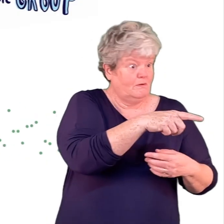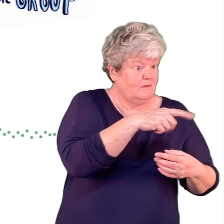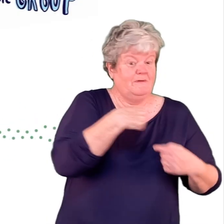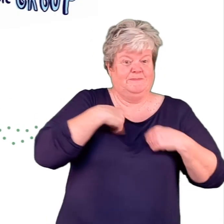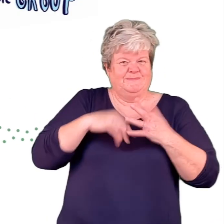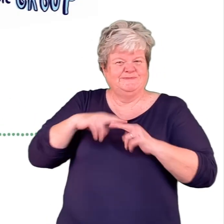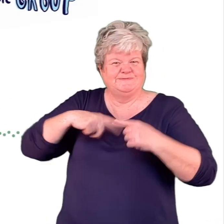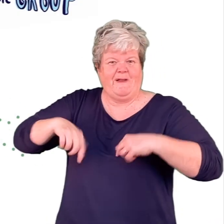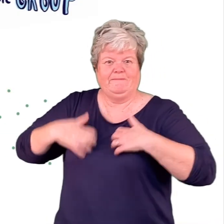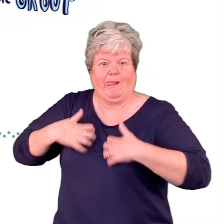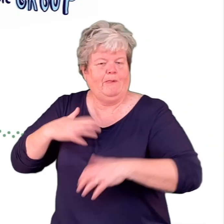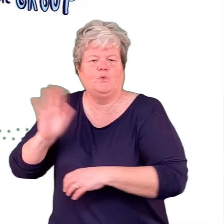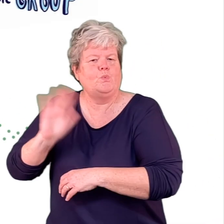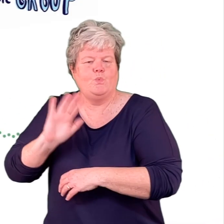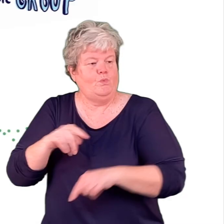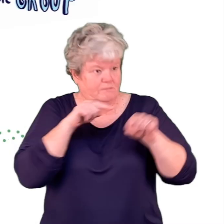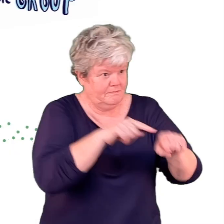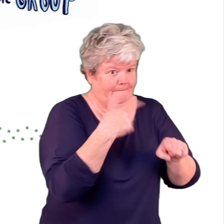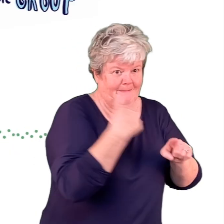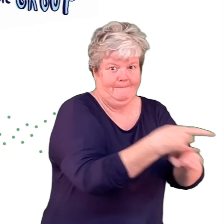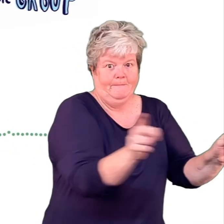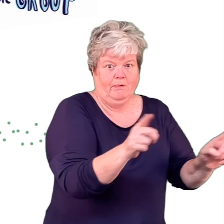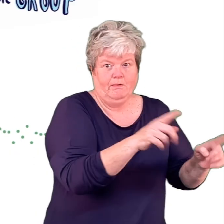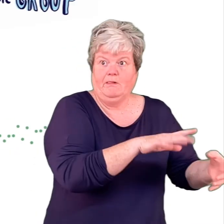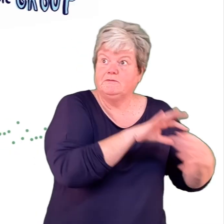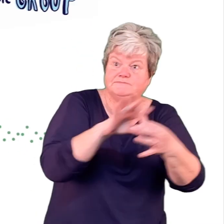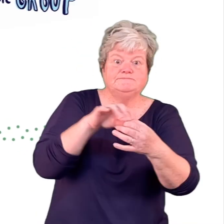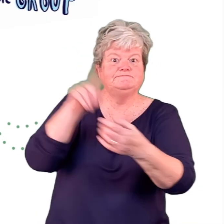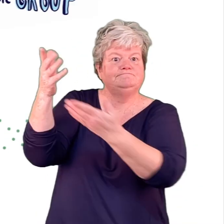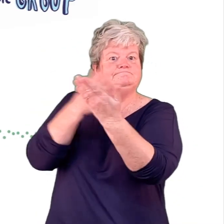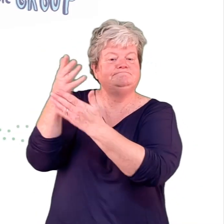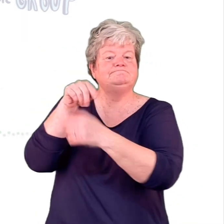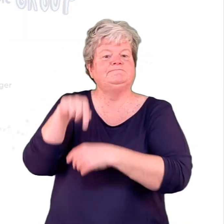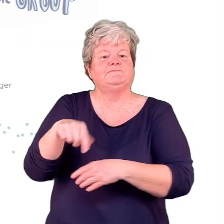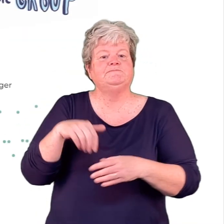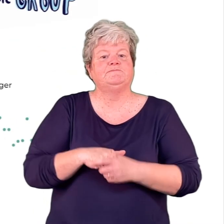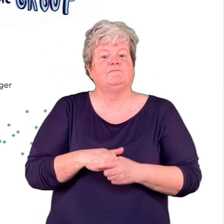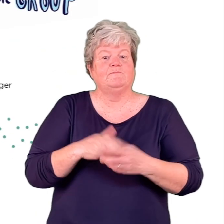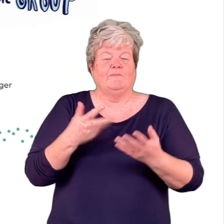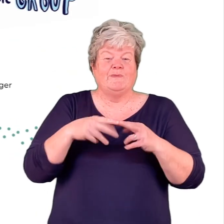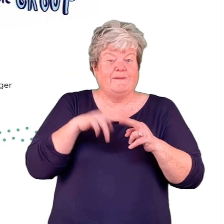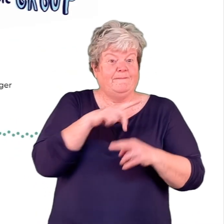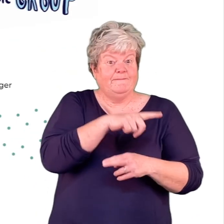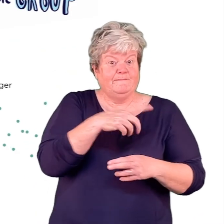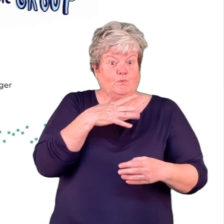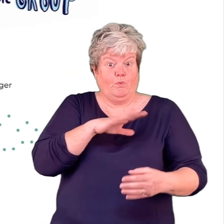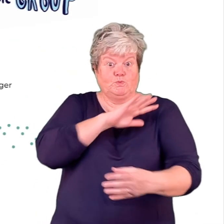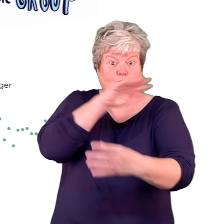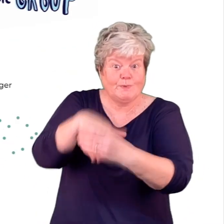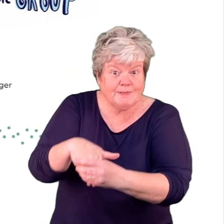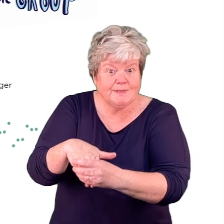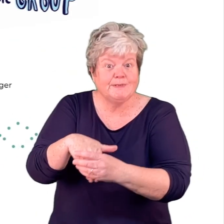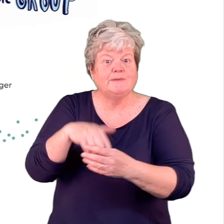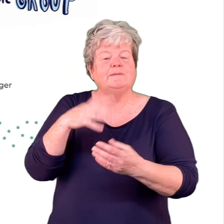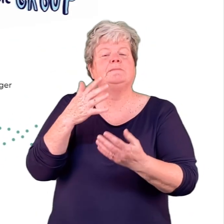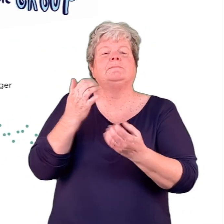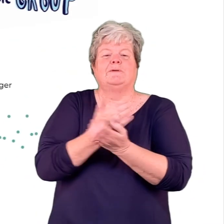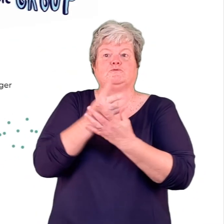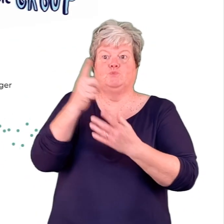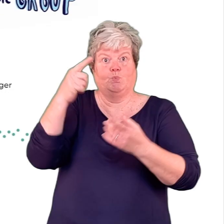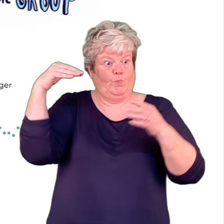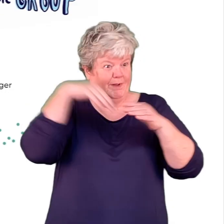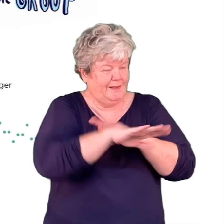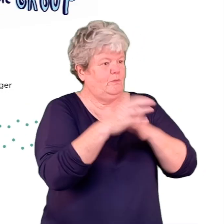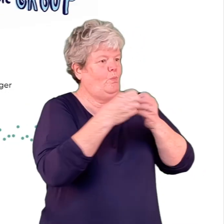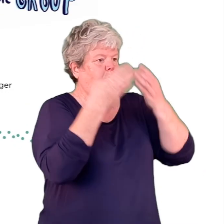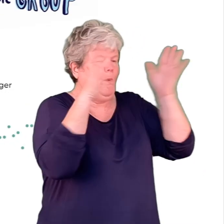that it's not just what the staff are interested in, it has to come from the members themselves. If you go to do this, do it willingly and that you're